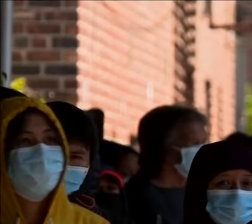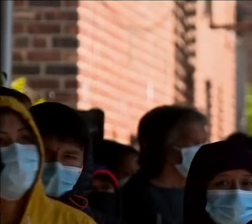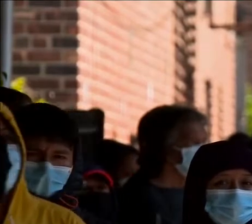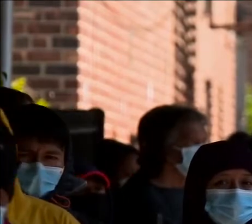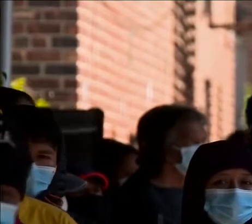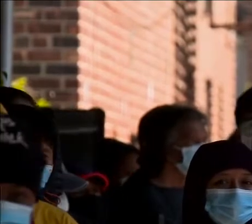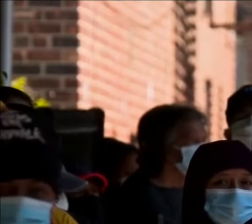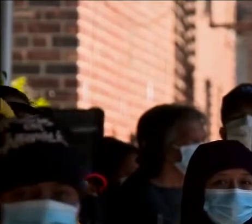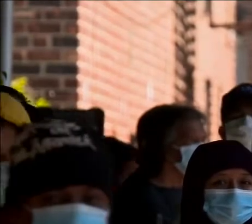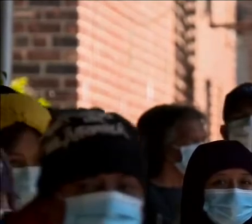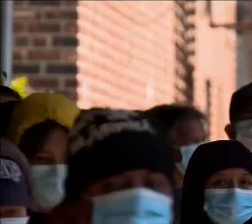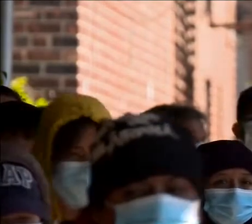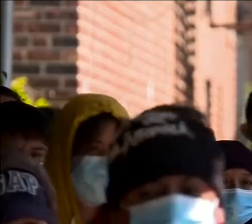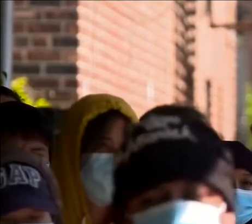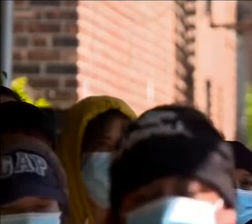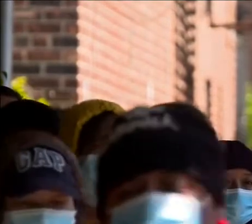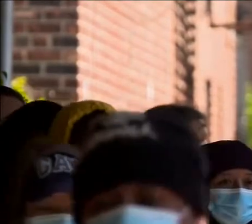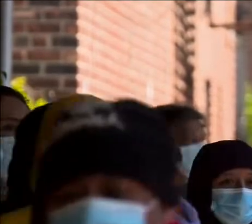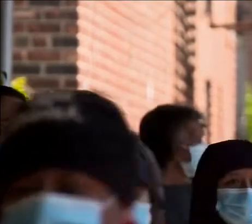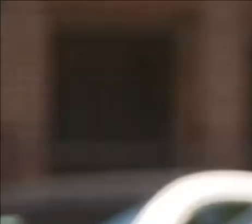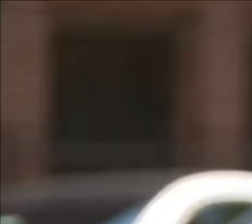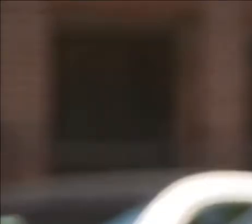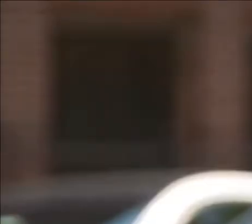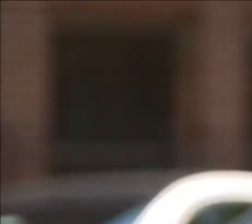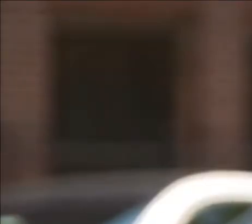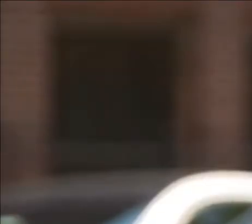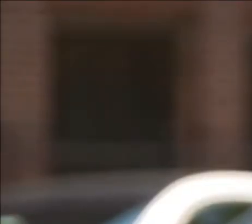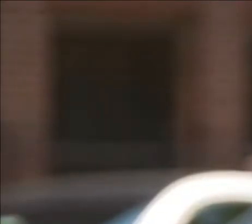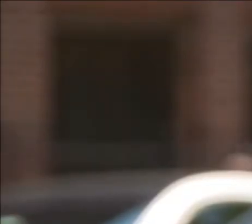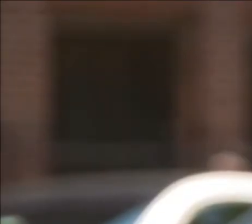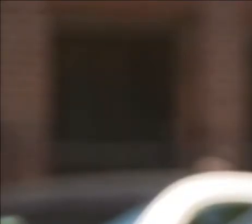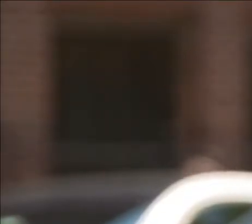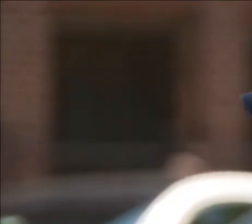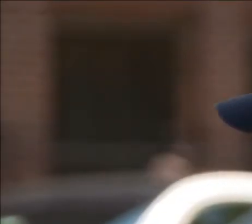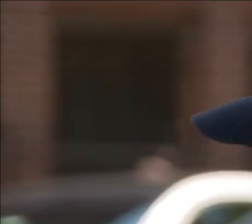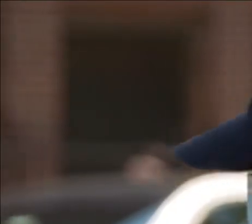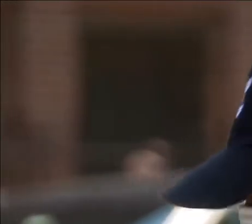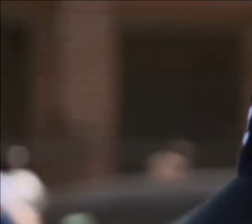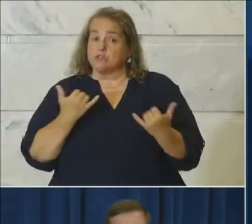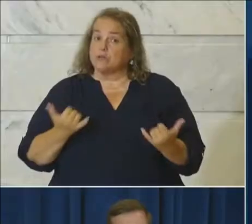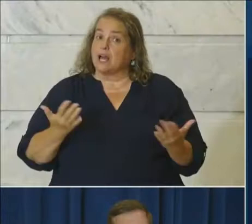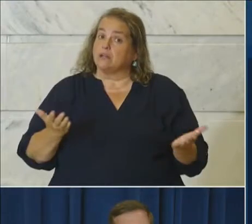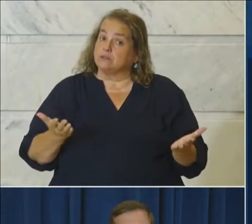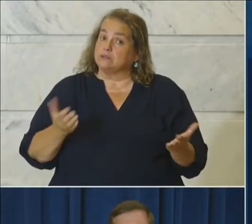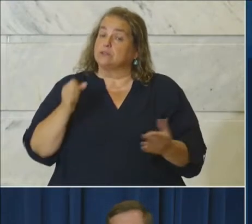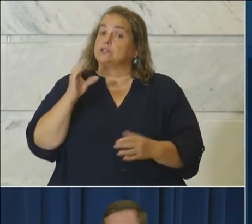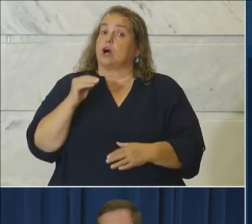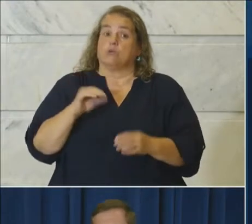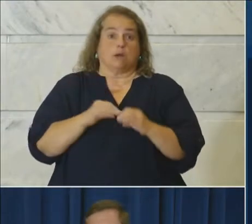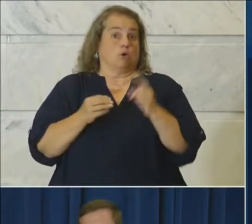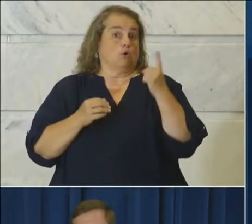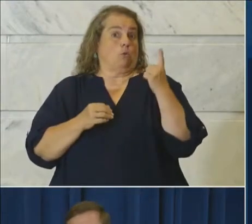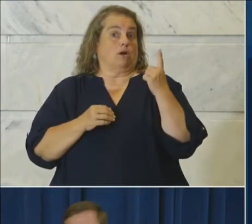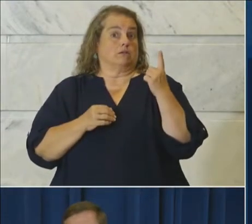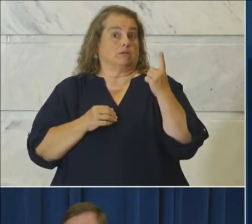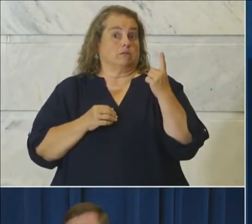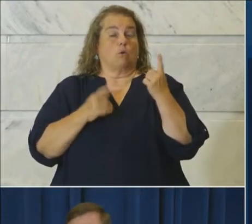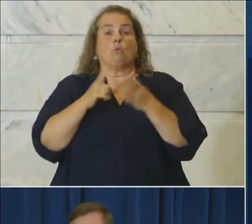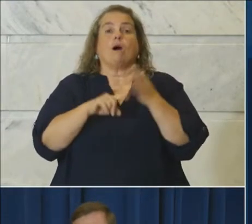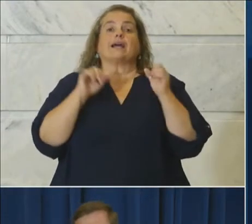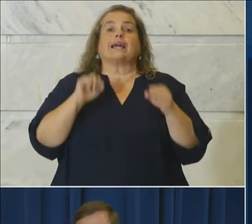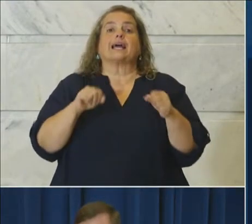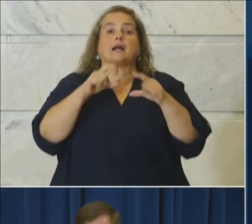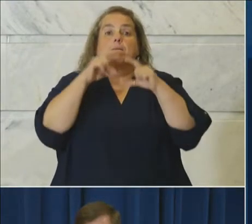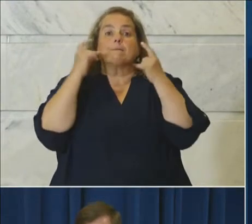outdoors when you cannot socially distance from others. There are exceptions, like for medical conditions and very young children.